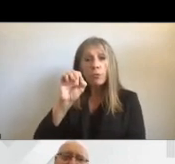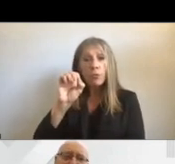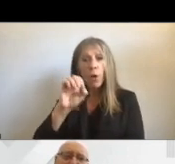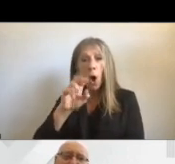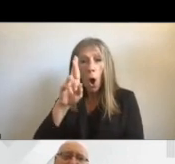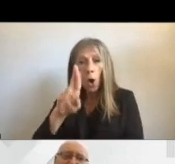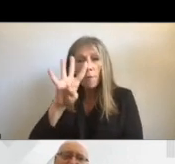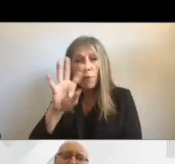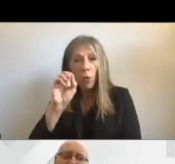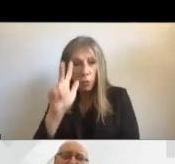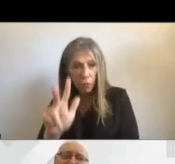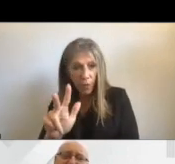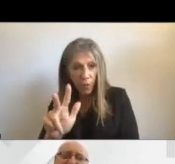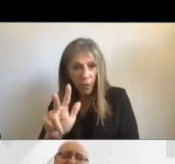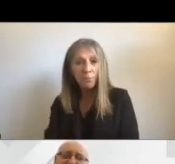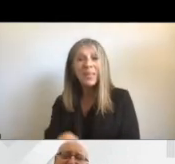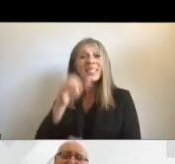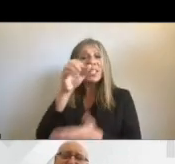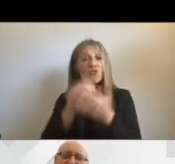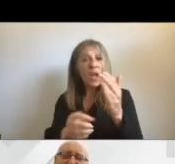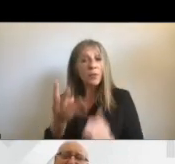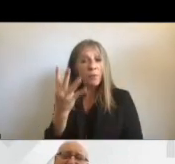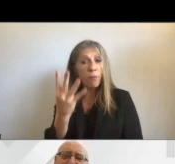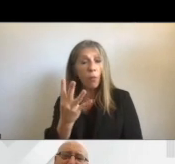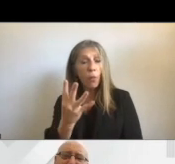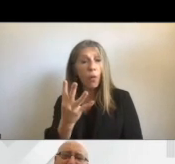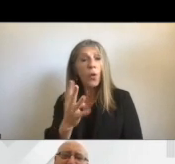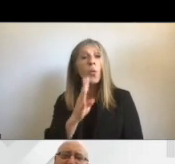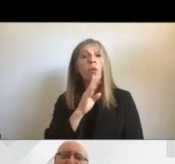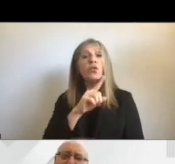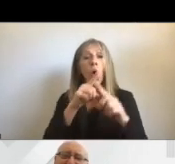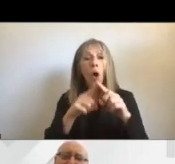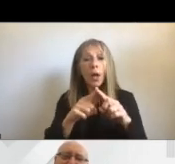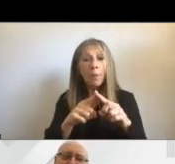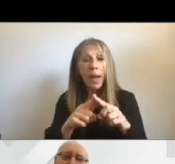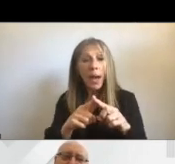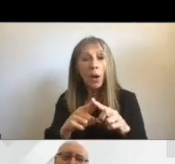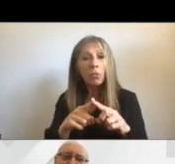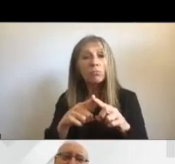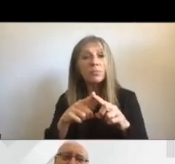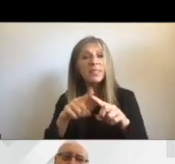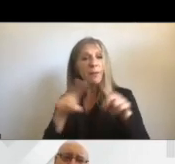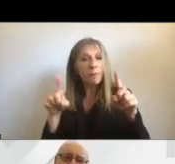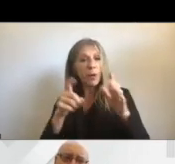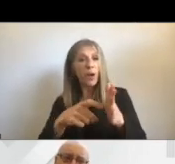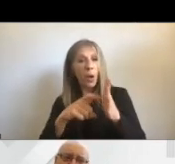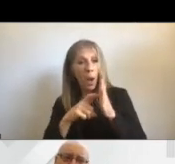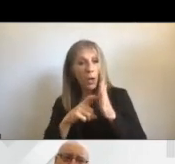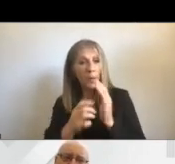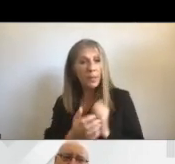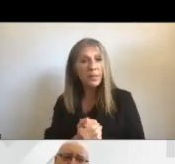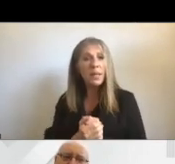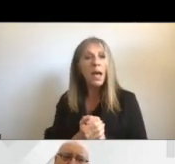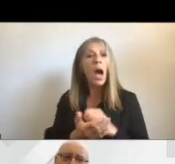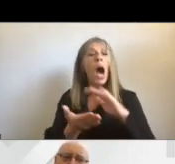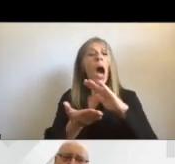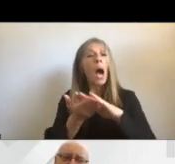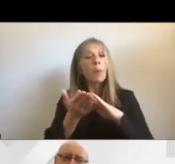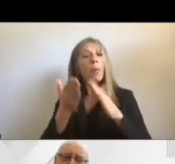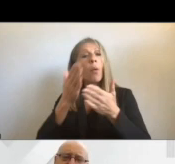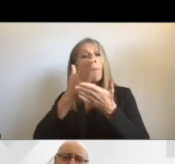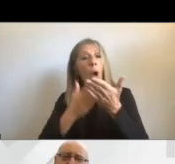crosswalk, a faster walking speed may be used. What that means is that if you're using passive detection